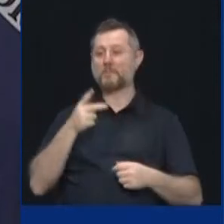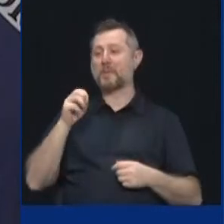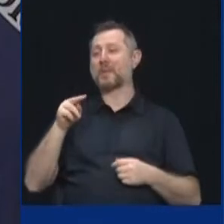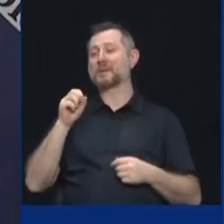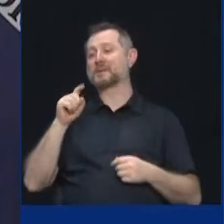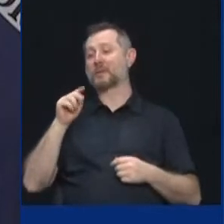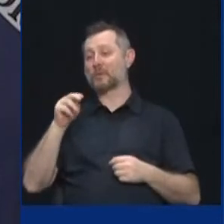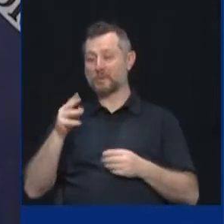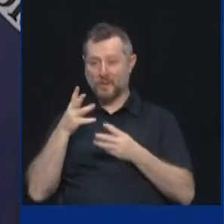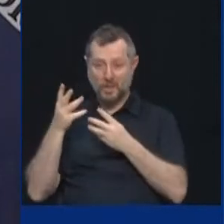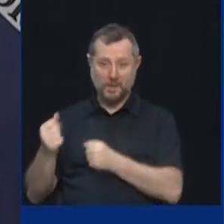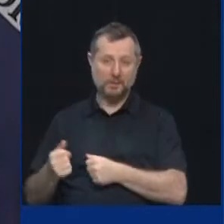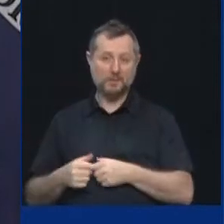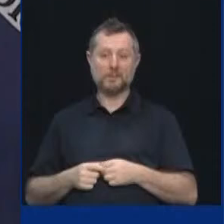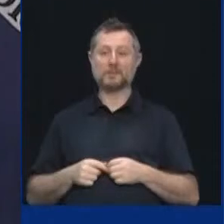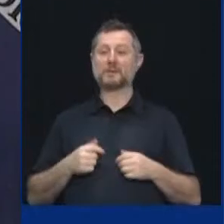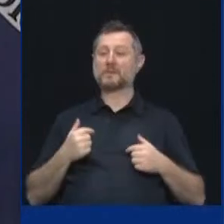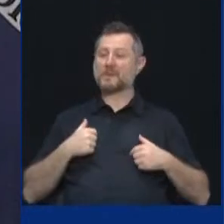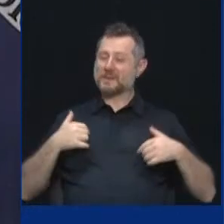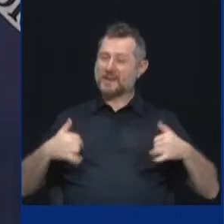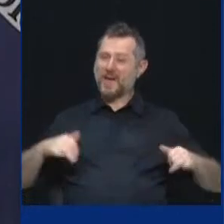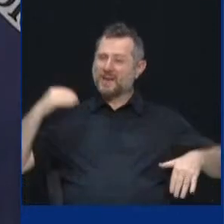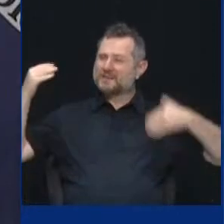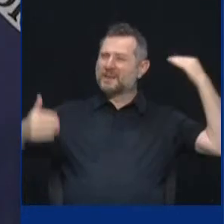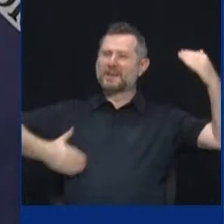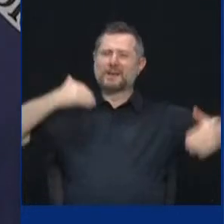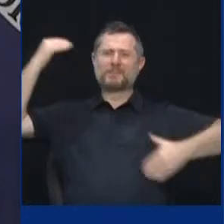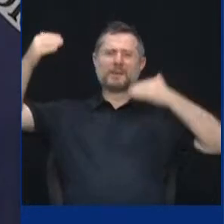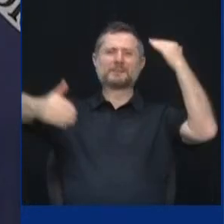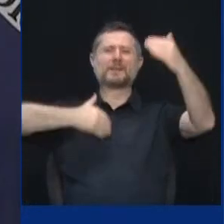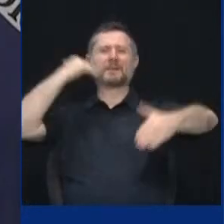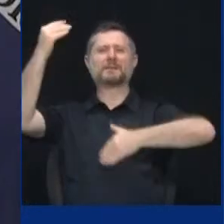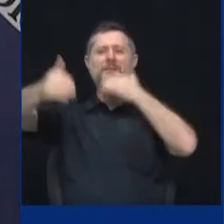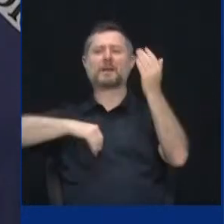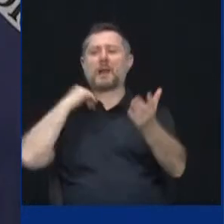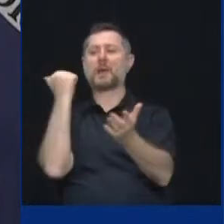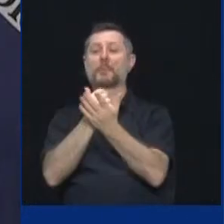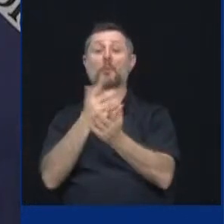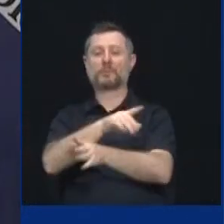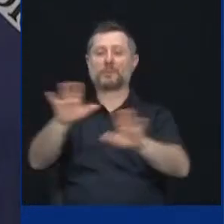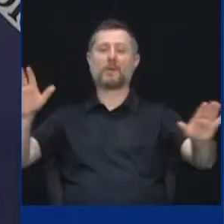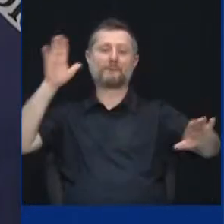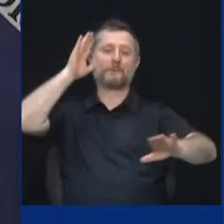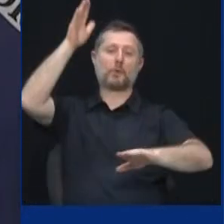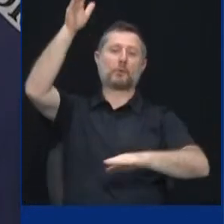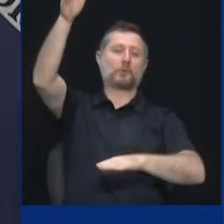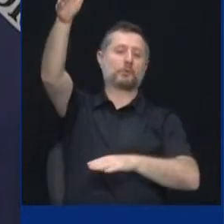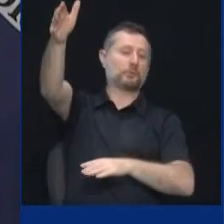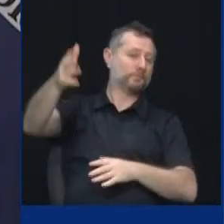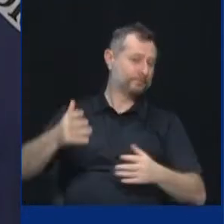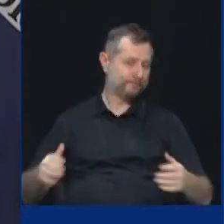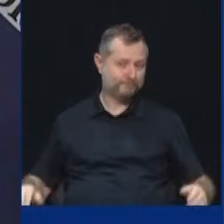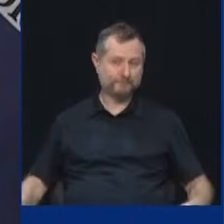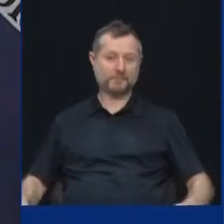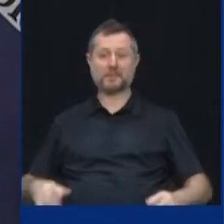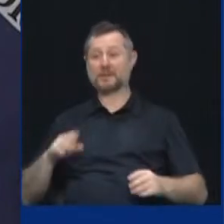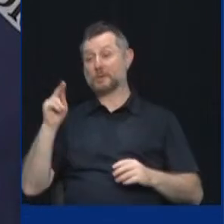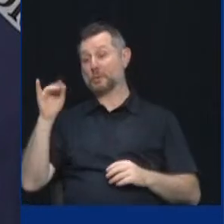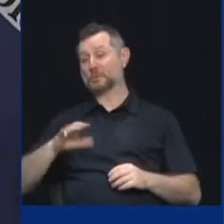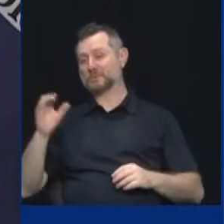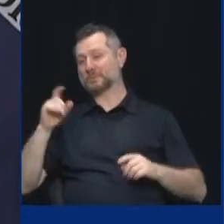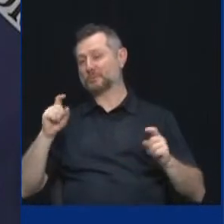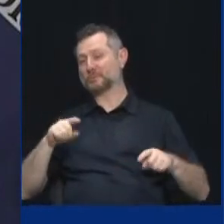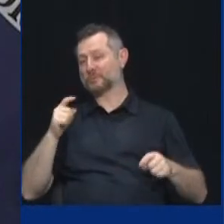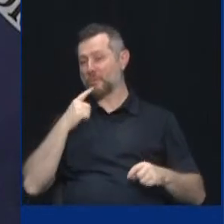We are building a future that people in New York City, New York State, but New York City should say,